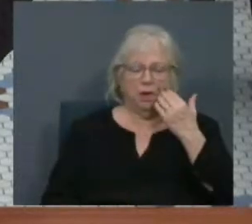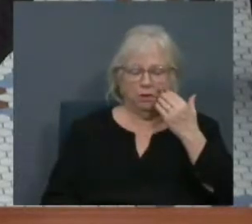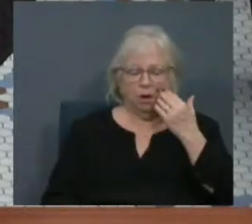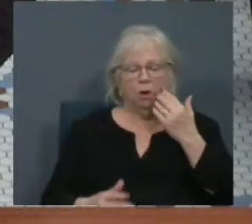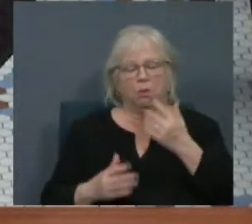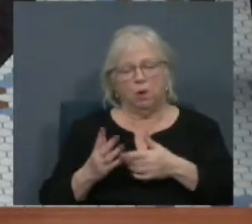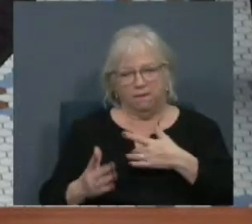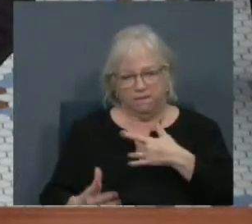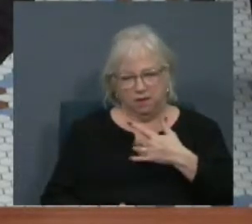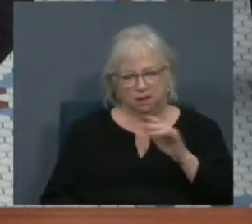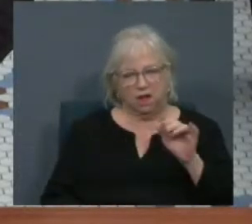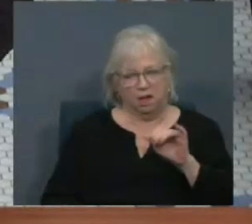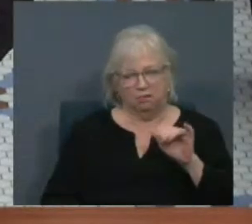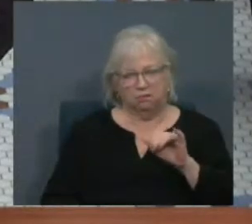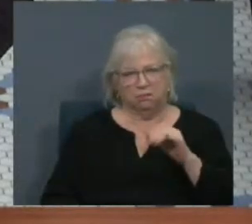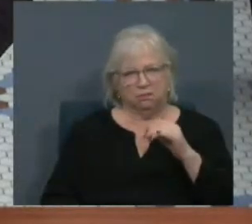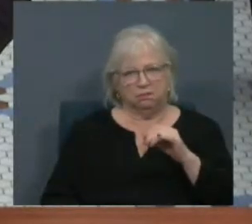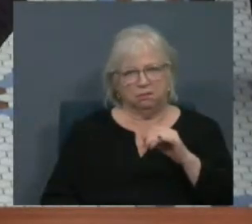what that's like.